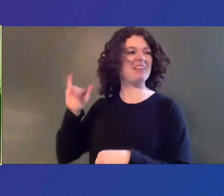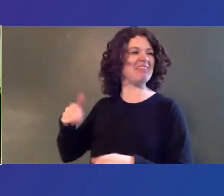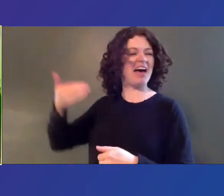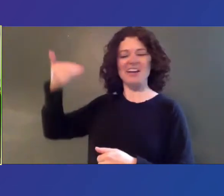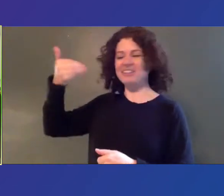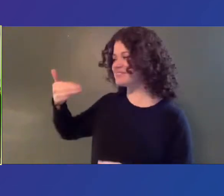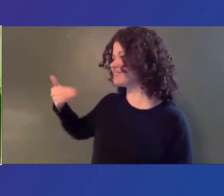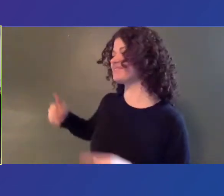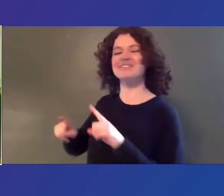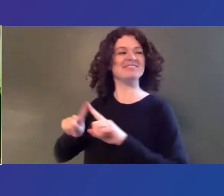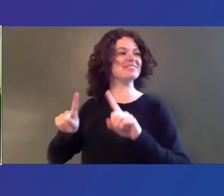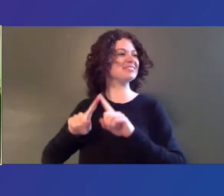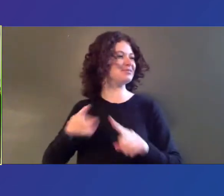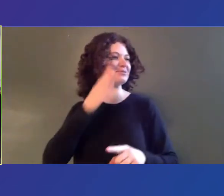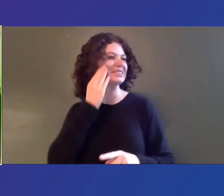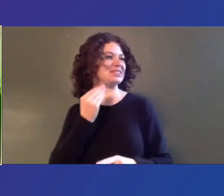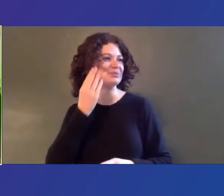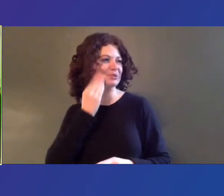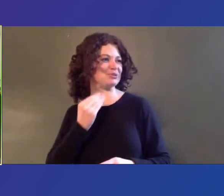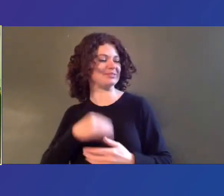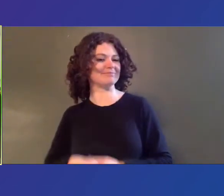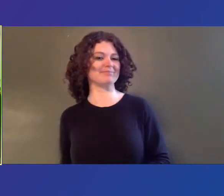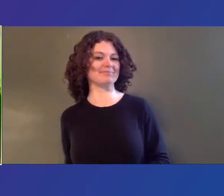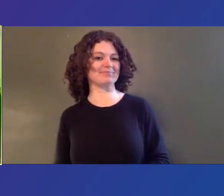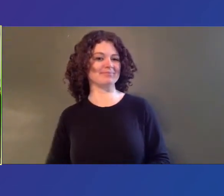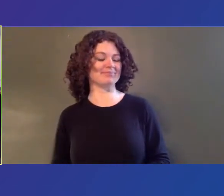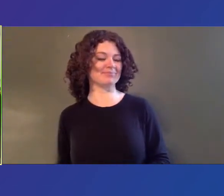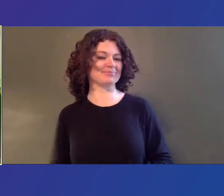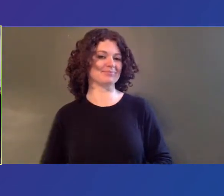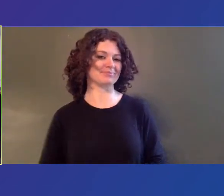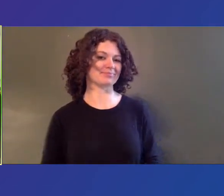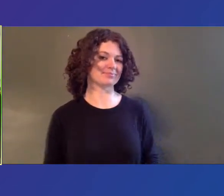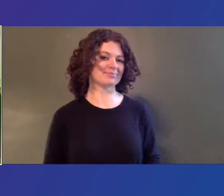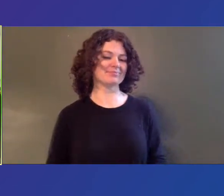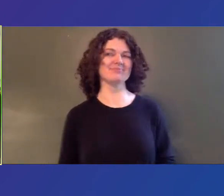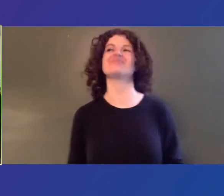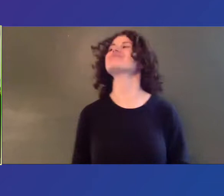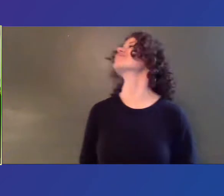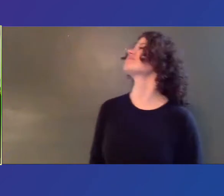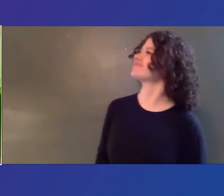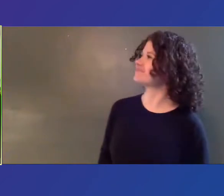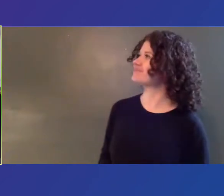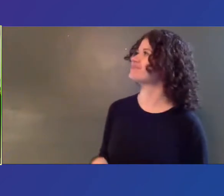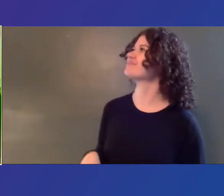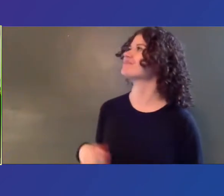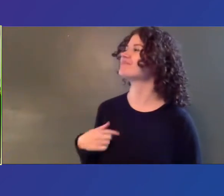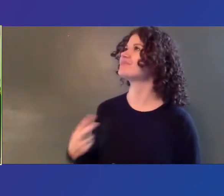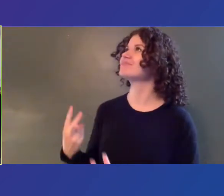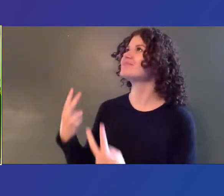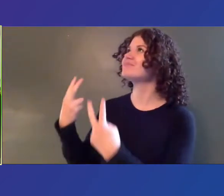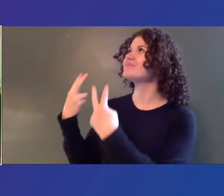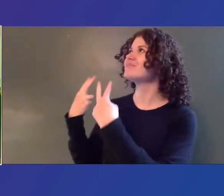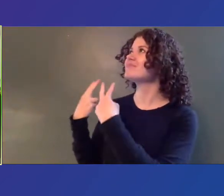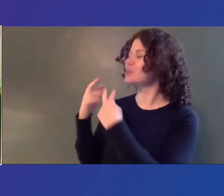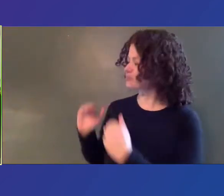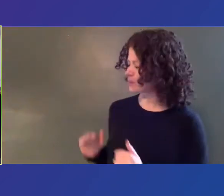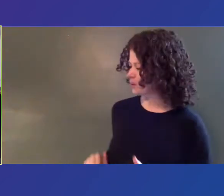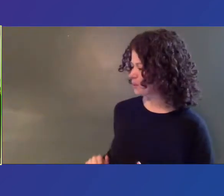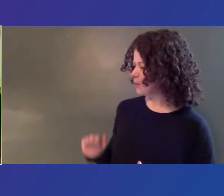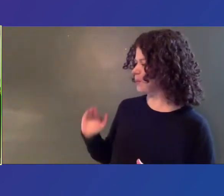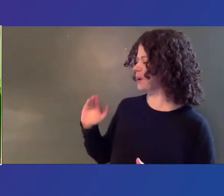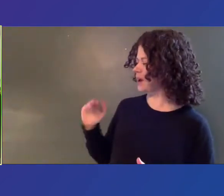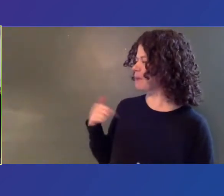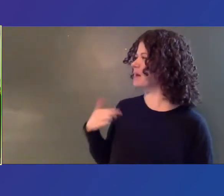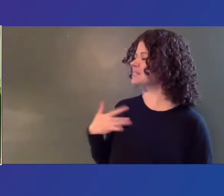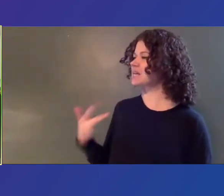Well, I feel like I was I remember when I was younger, I was just very nervous and